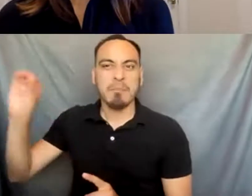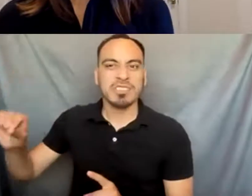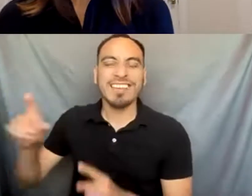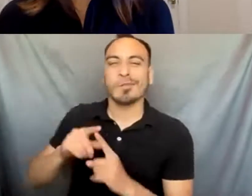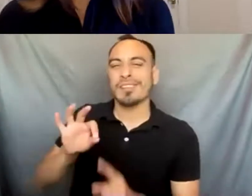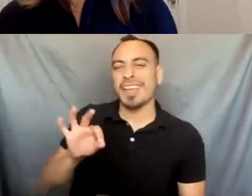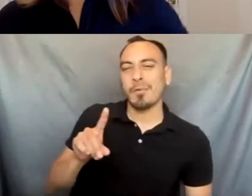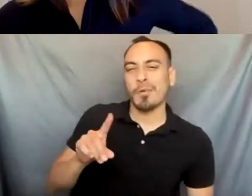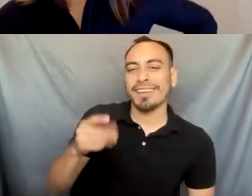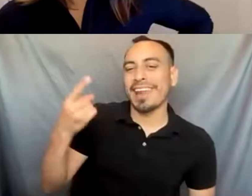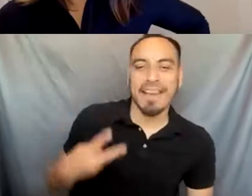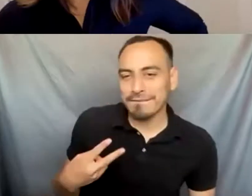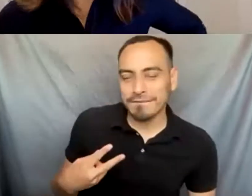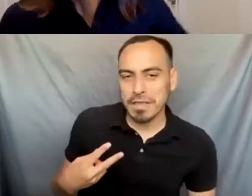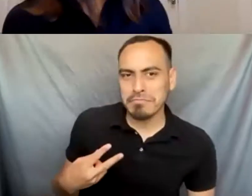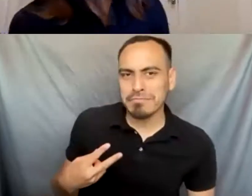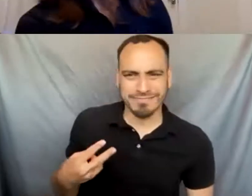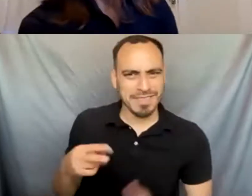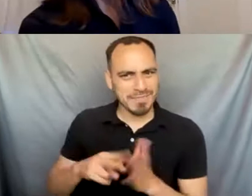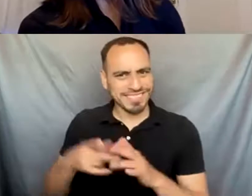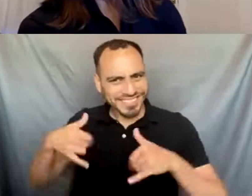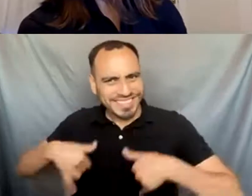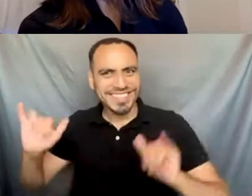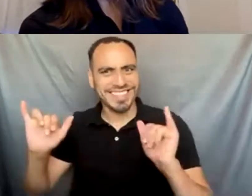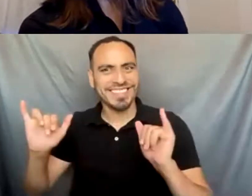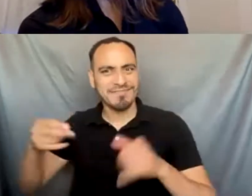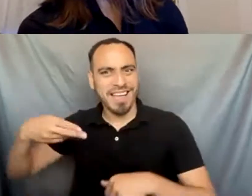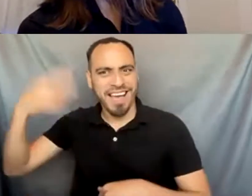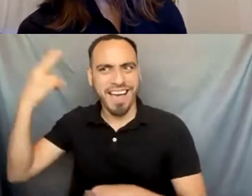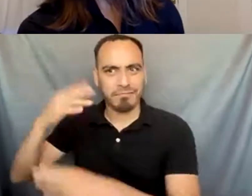So it stays very effective.